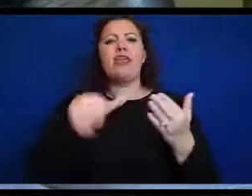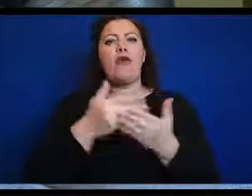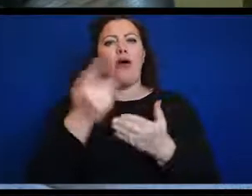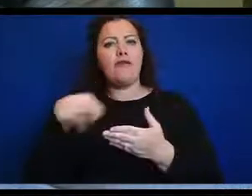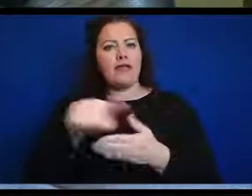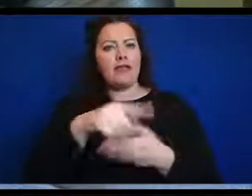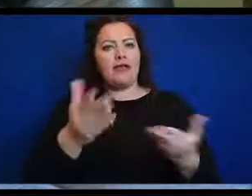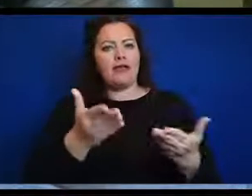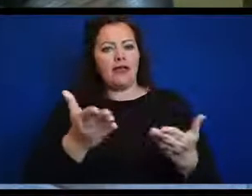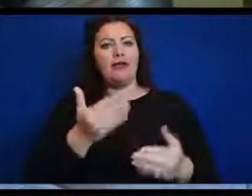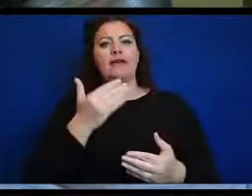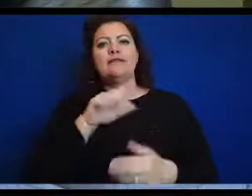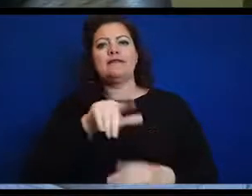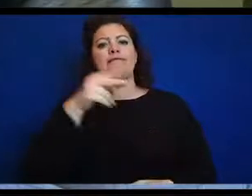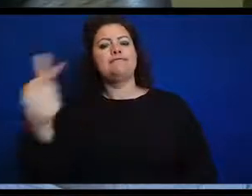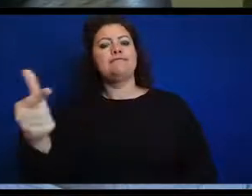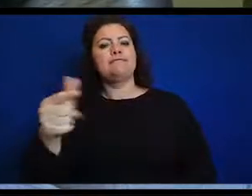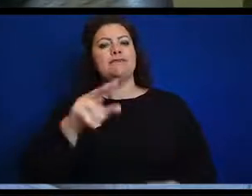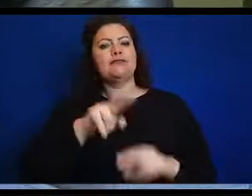back.